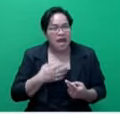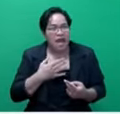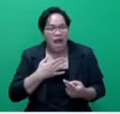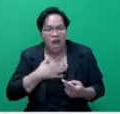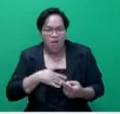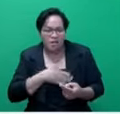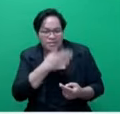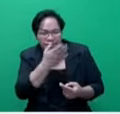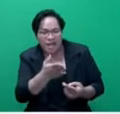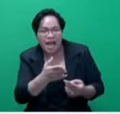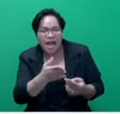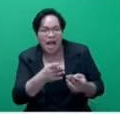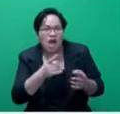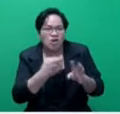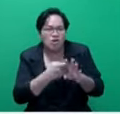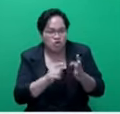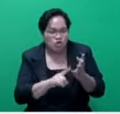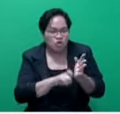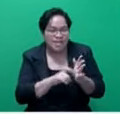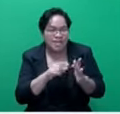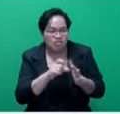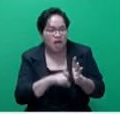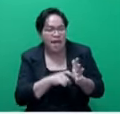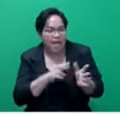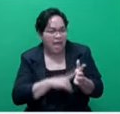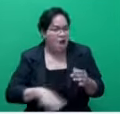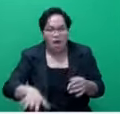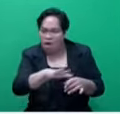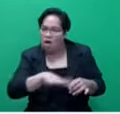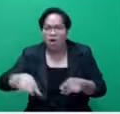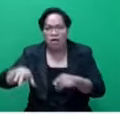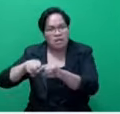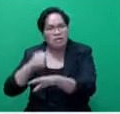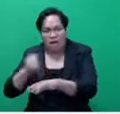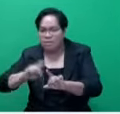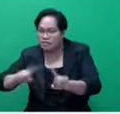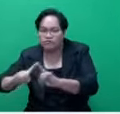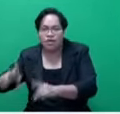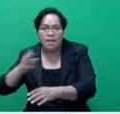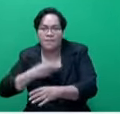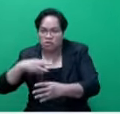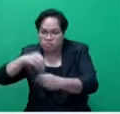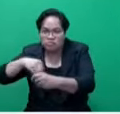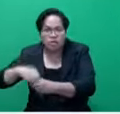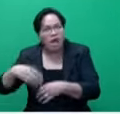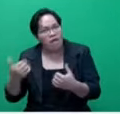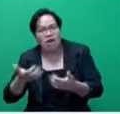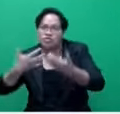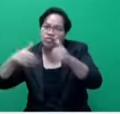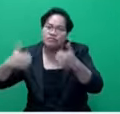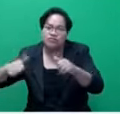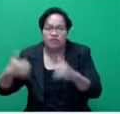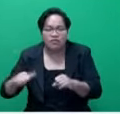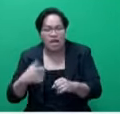Kurindrani's memory that every ministry has achieved a lot in the last 2 years, and even during COVID-19 period.